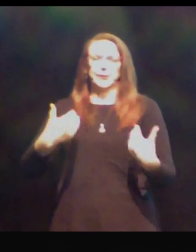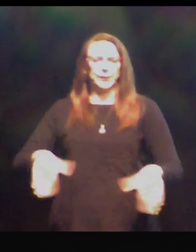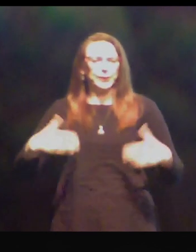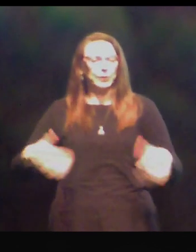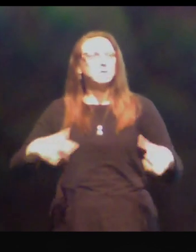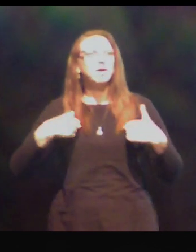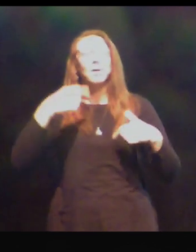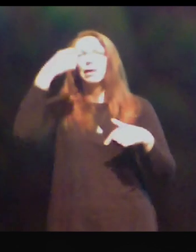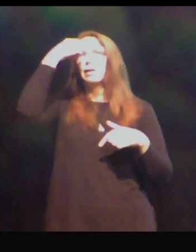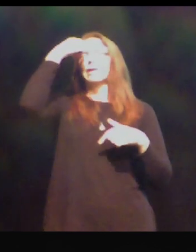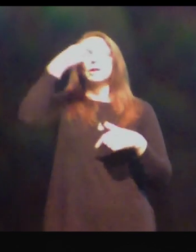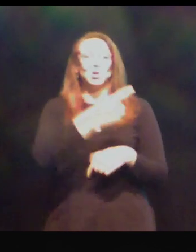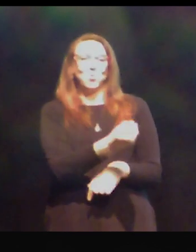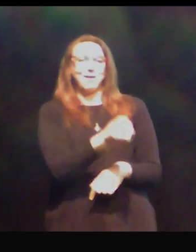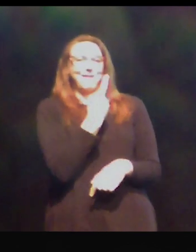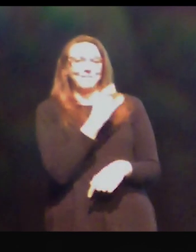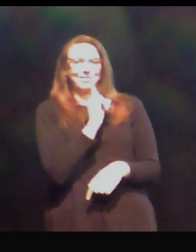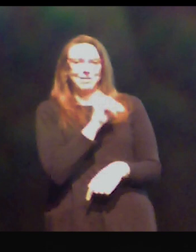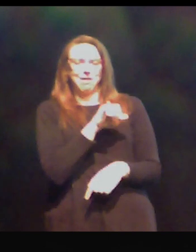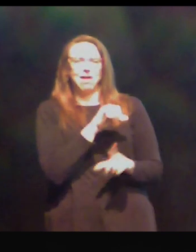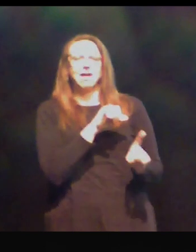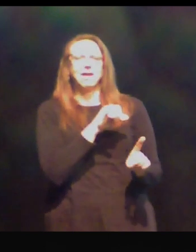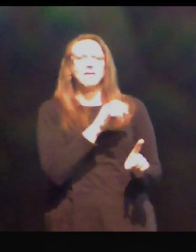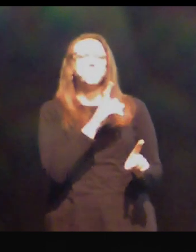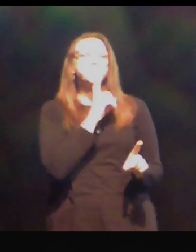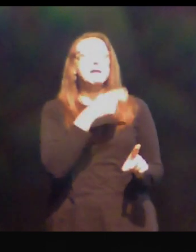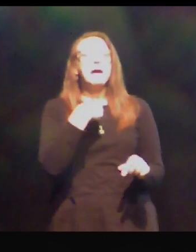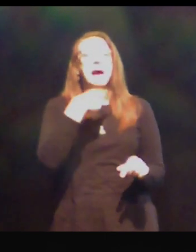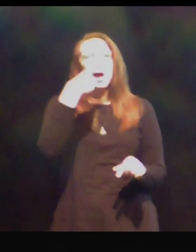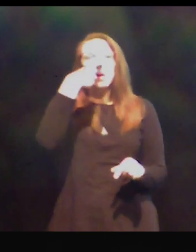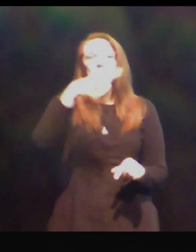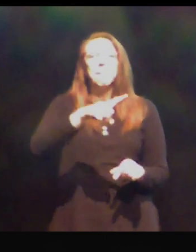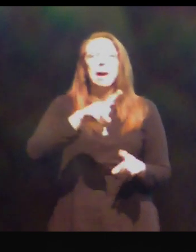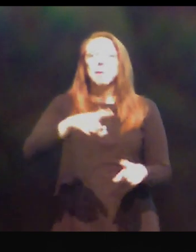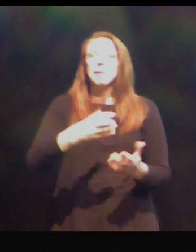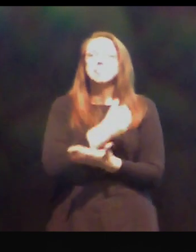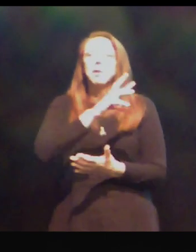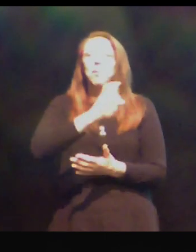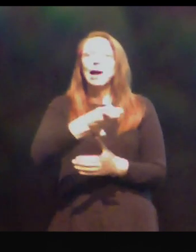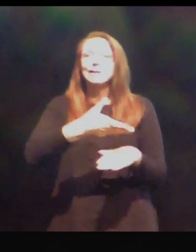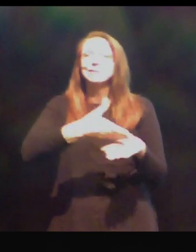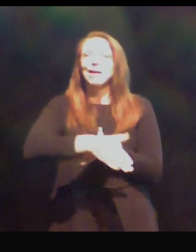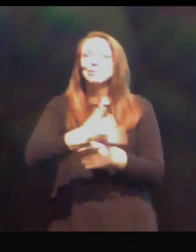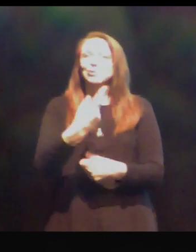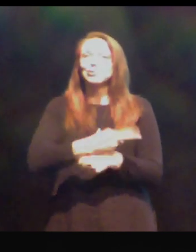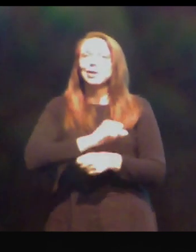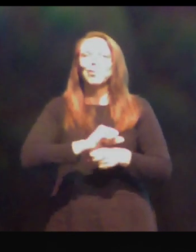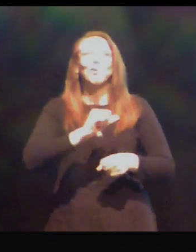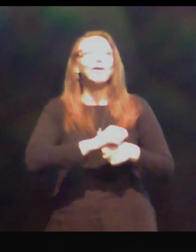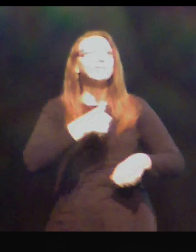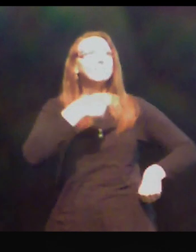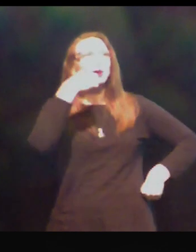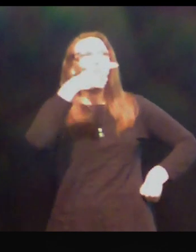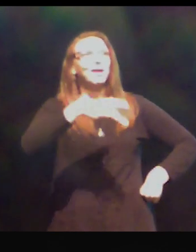just thinking, as you asking me that question, I really wouldn't have mind going and getting waxed right after this